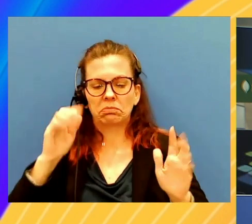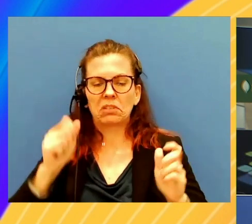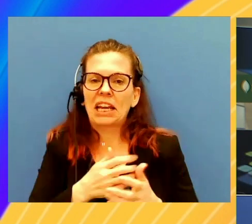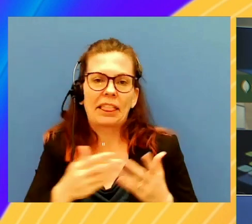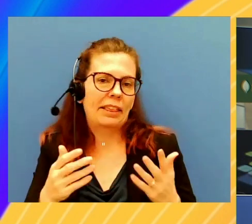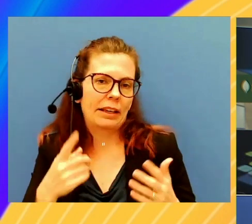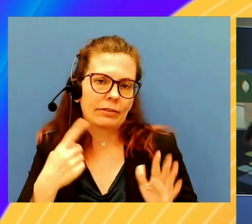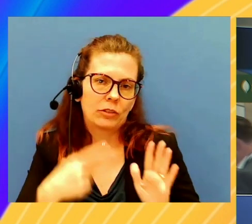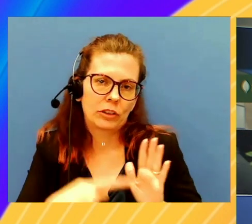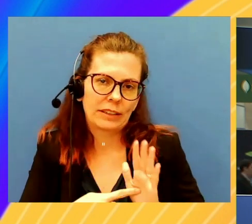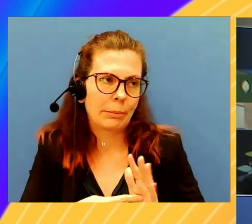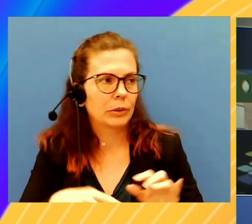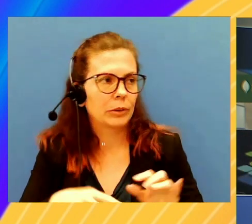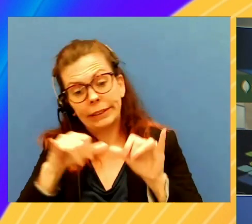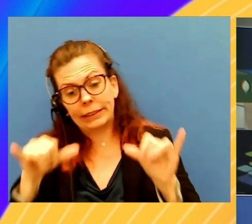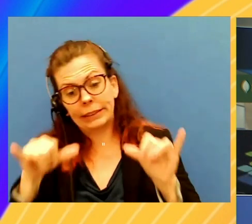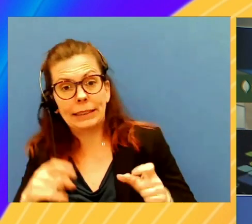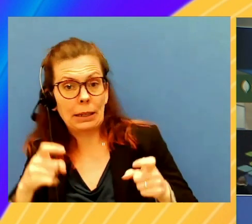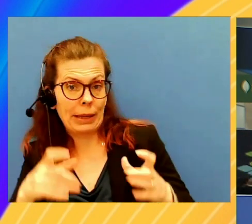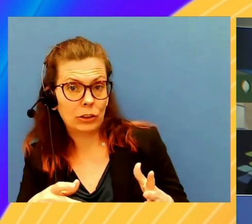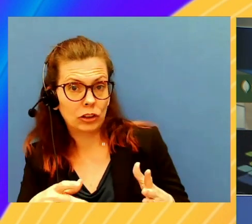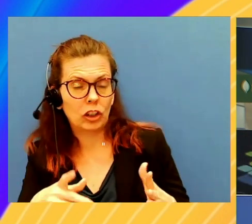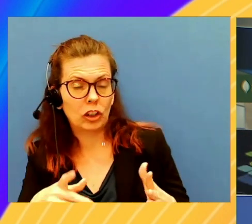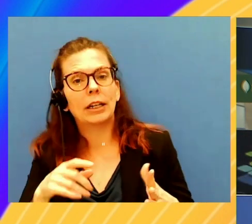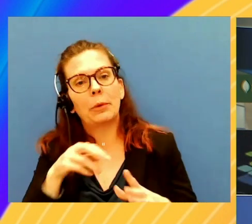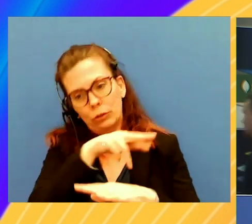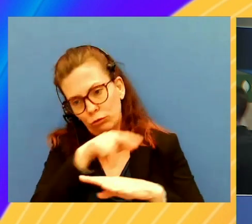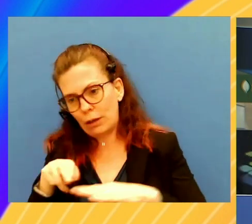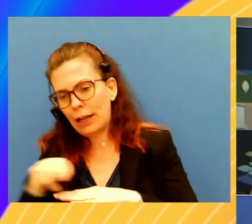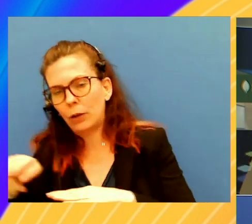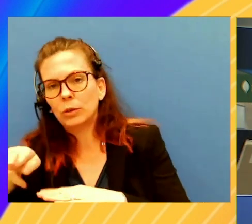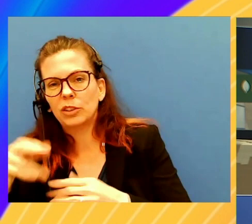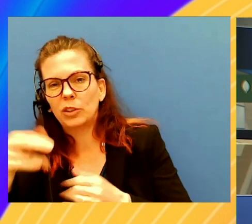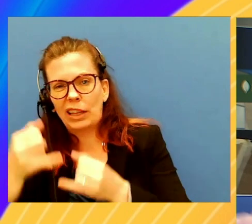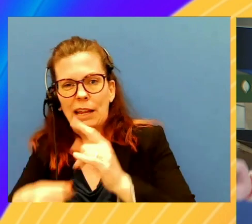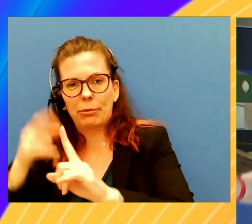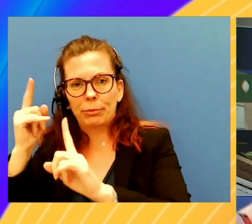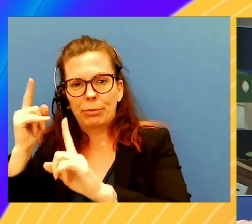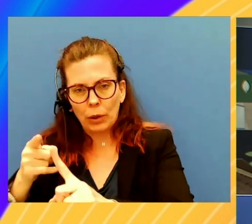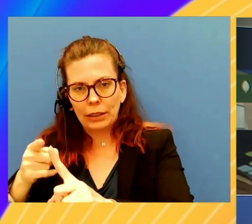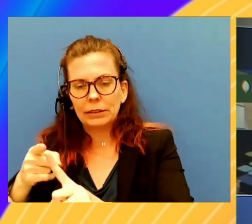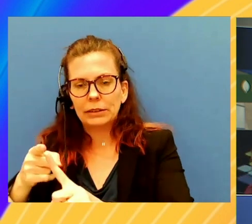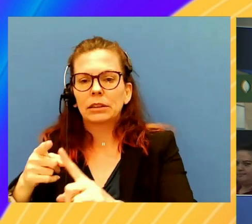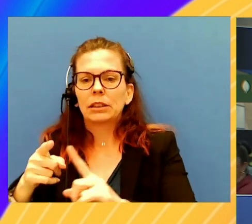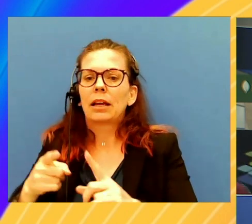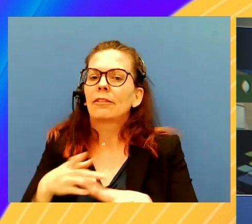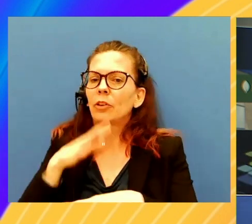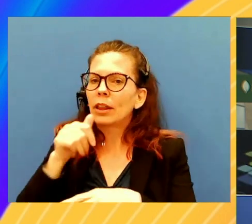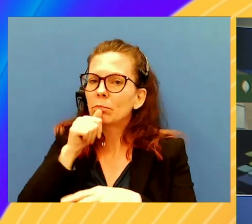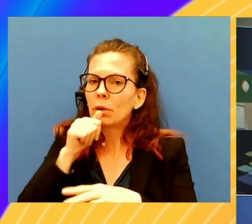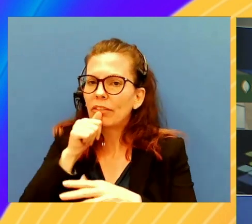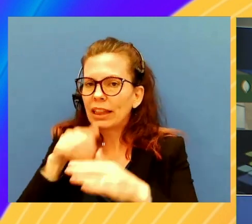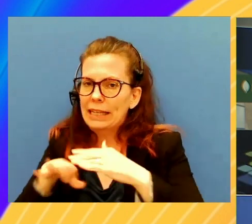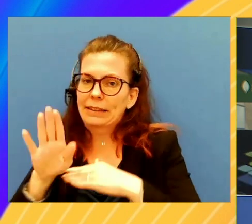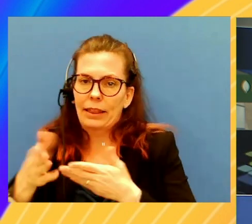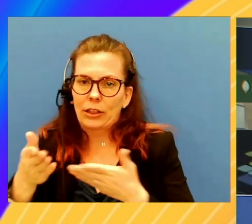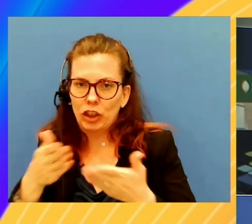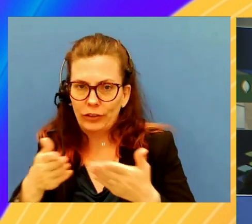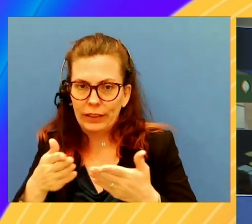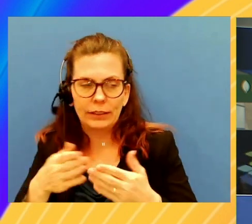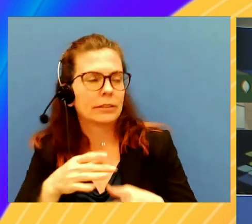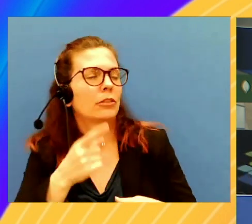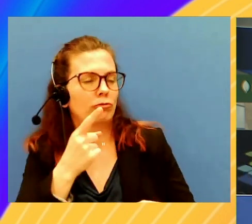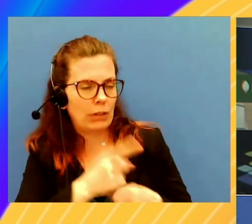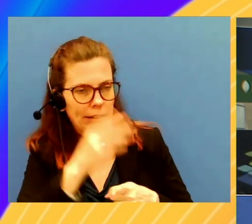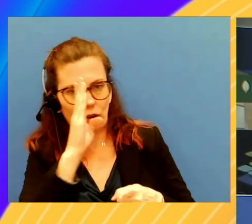example, Systems Manager-wise, it would get rerouted to the endpoint and privately access that service. Yep, exactly. Go directly to the